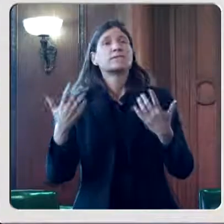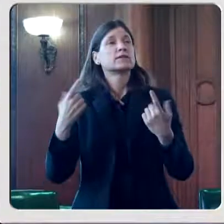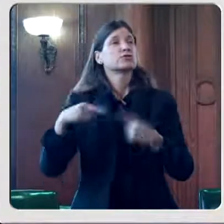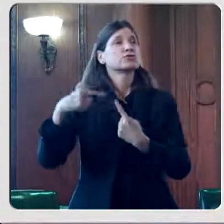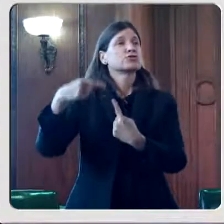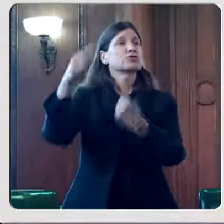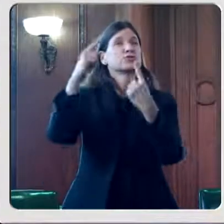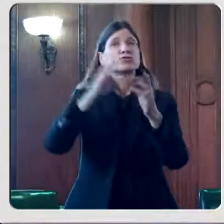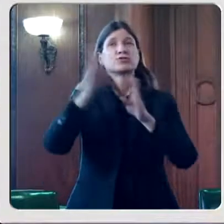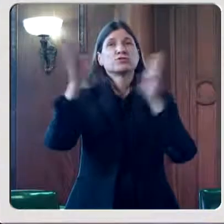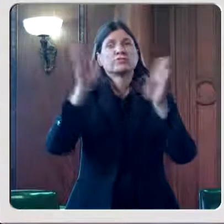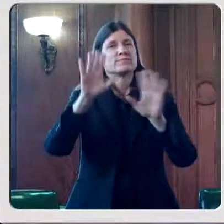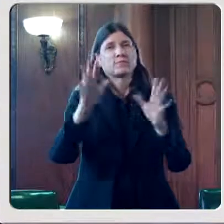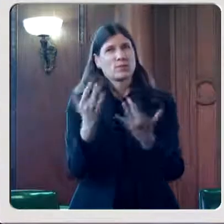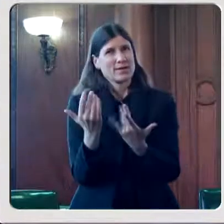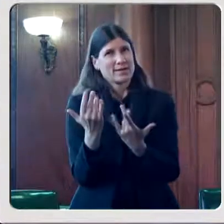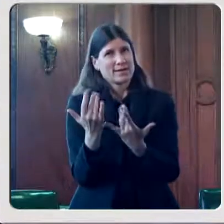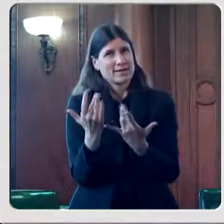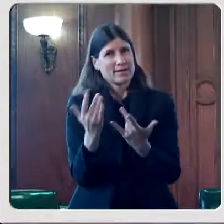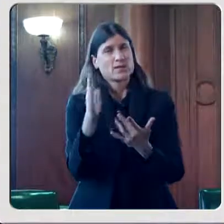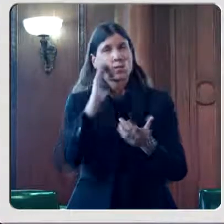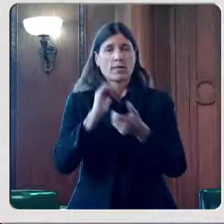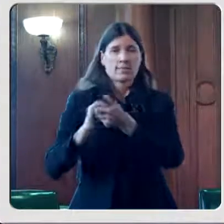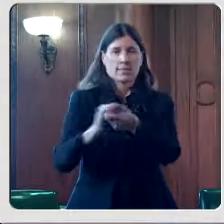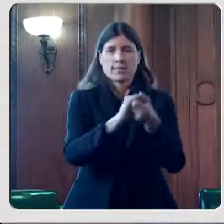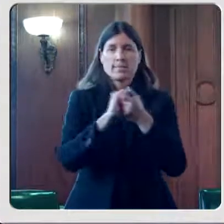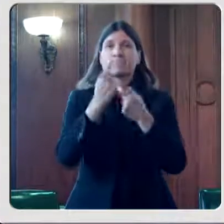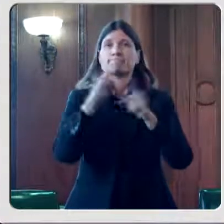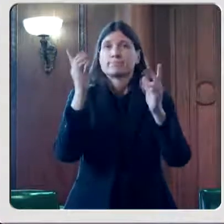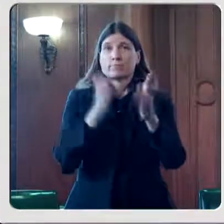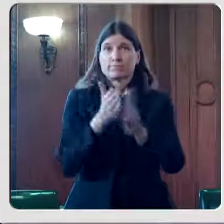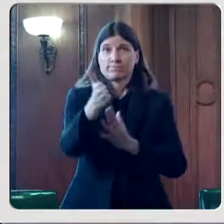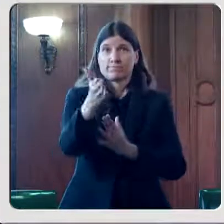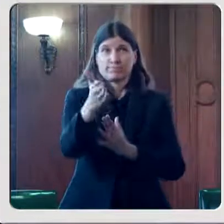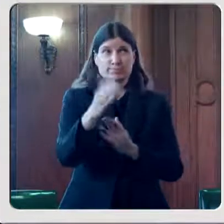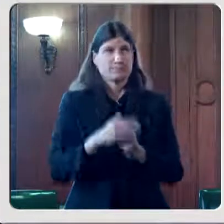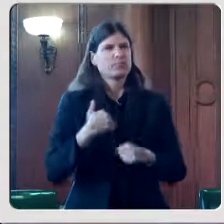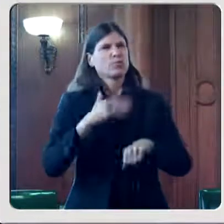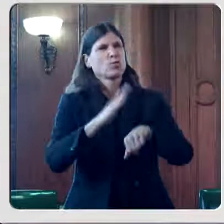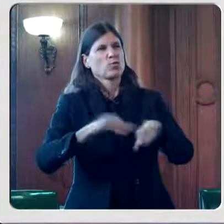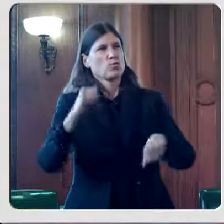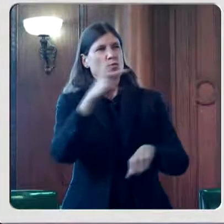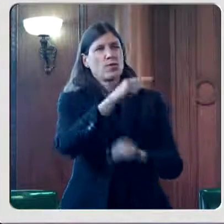I'll bring up the President and CEO of Bay State Health Systems, Dr. Mark Kerouac.